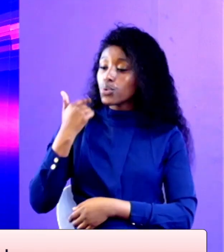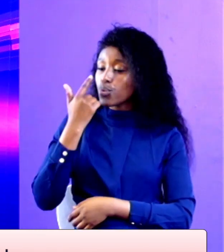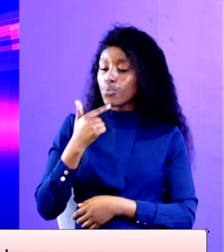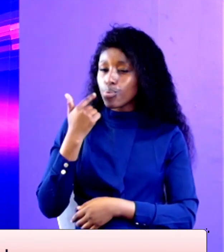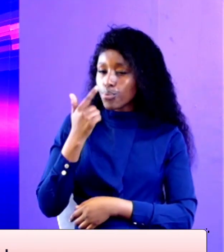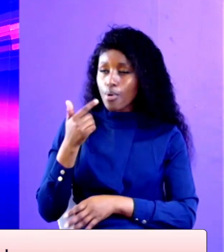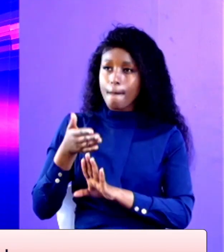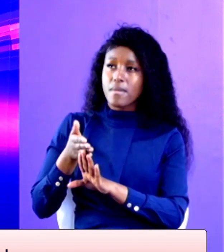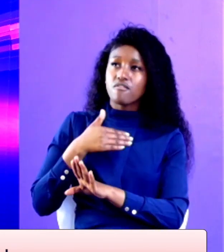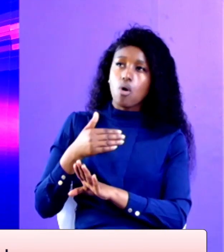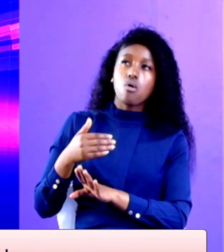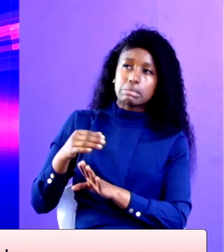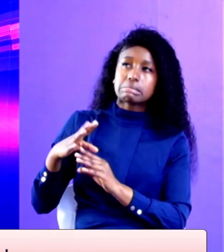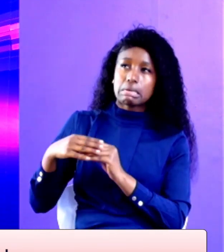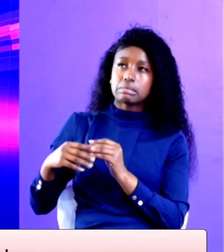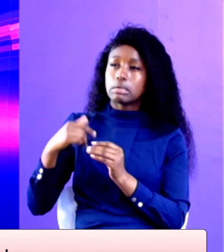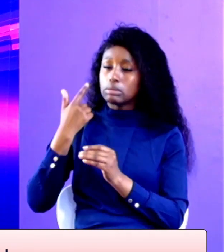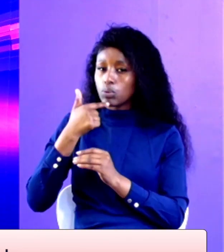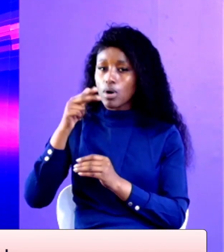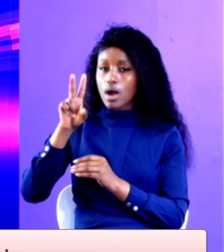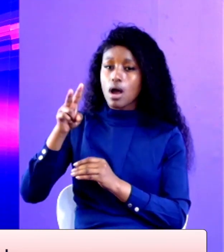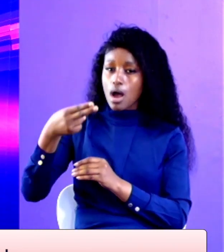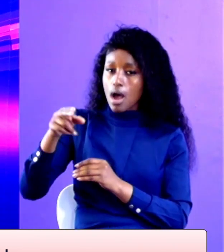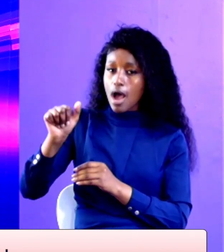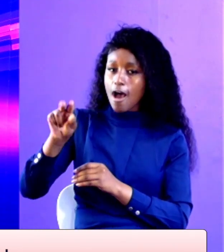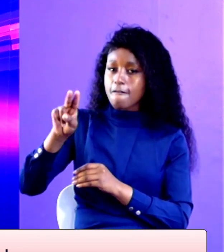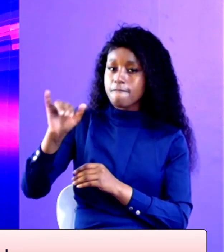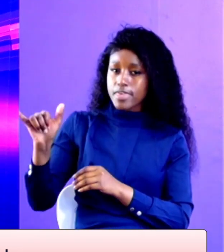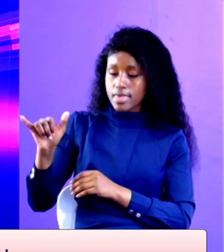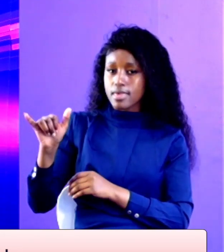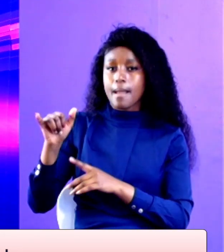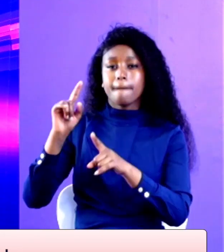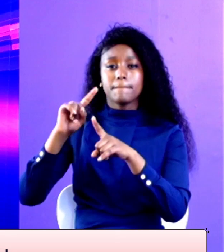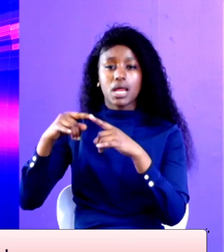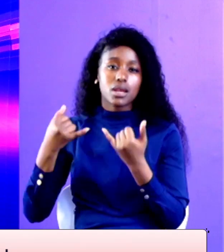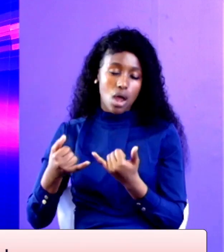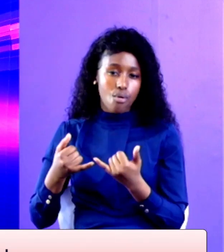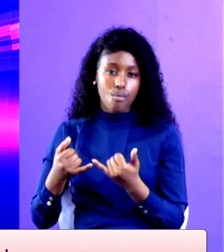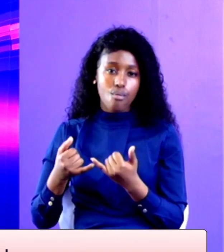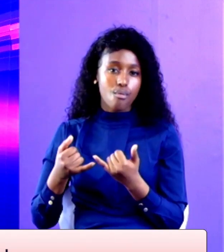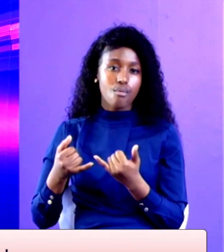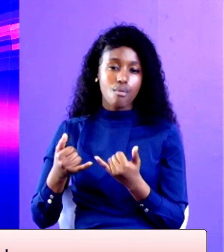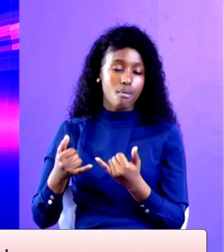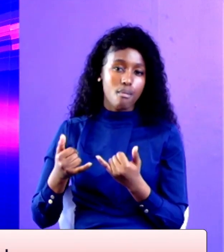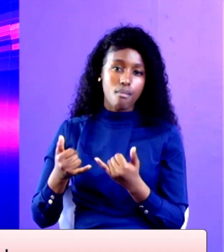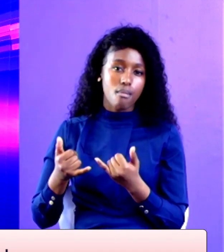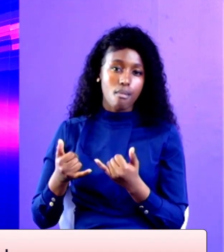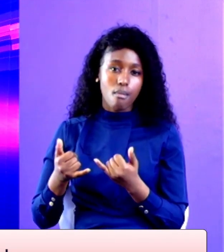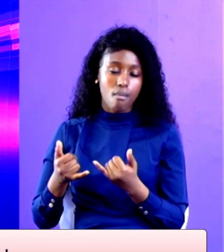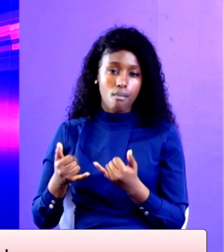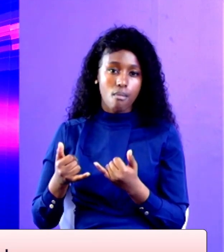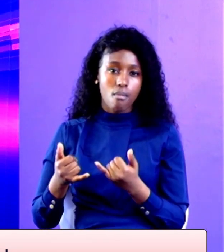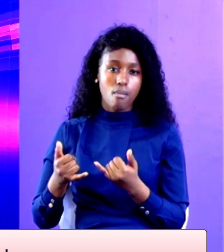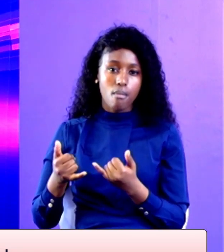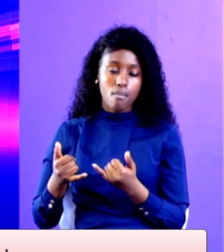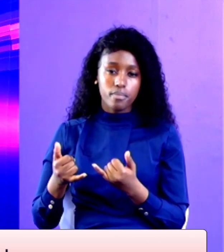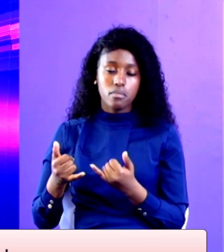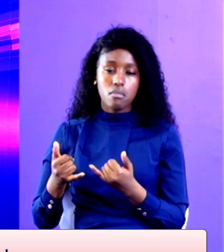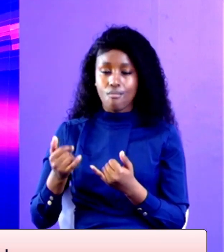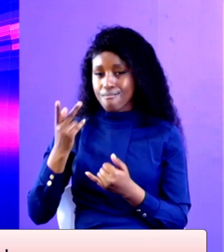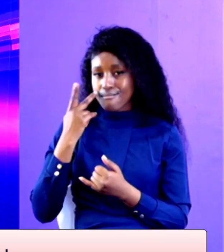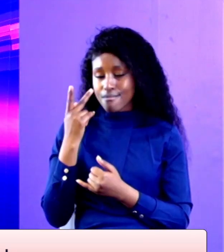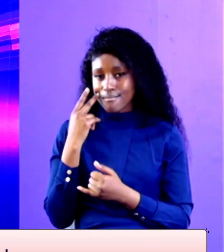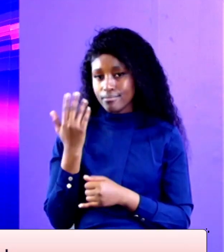little bit creative was Harvey Elliott. But I think the